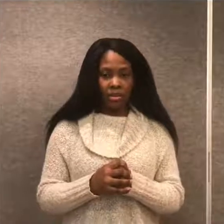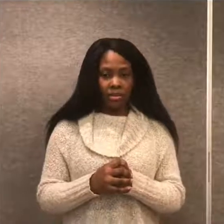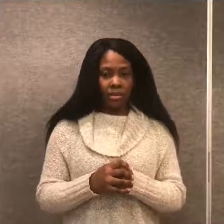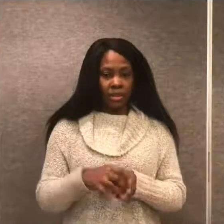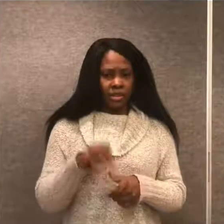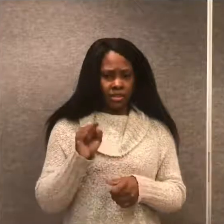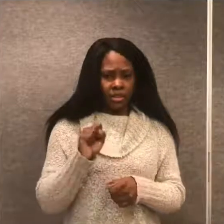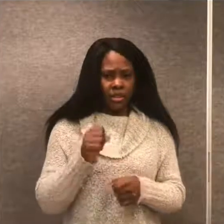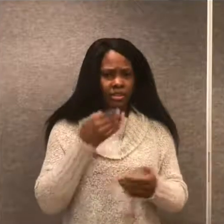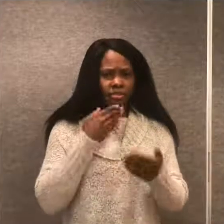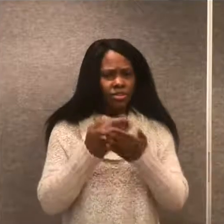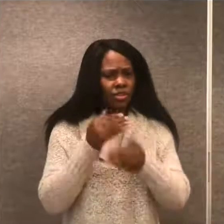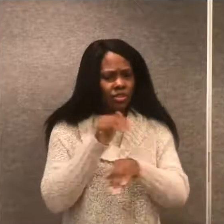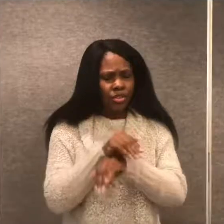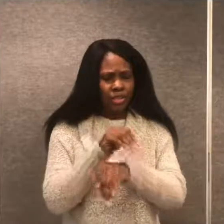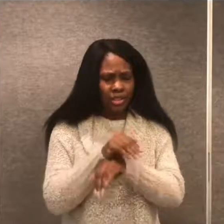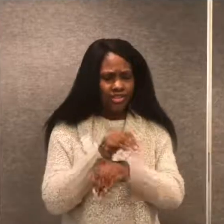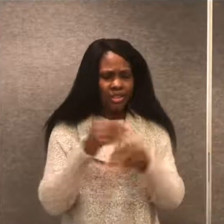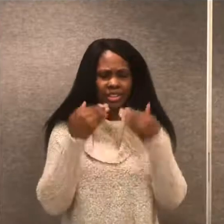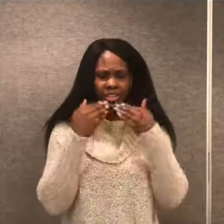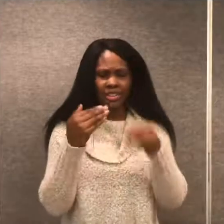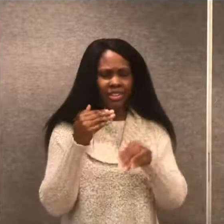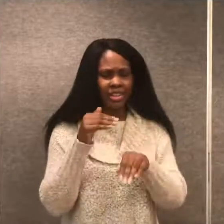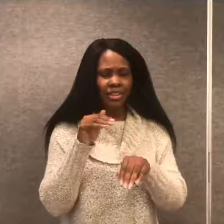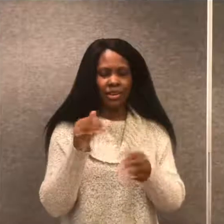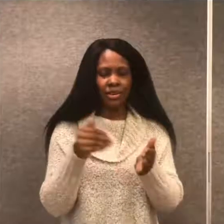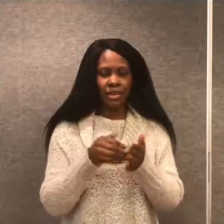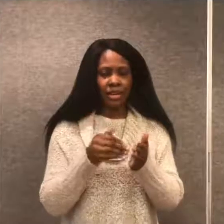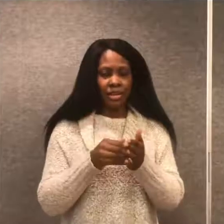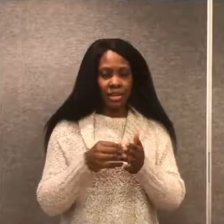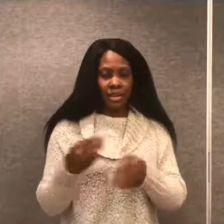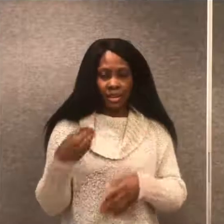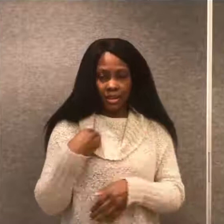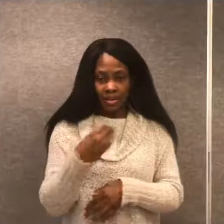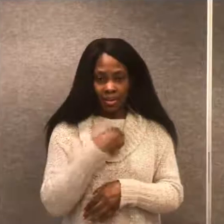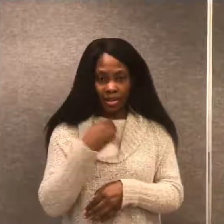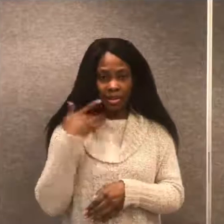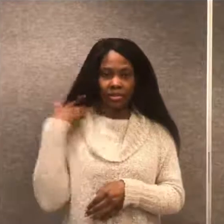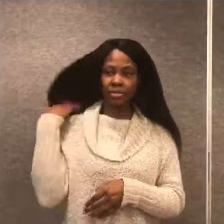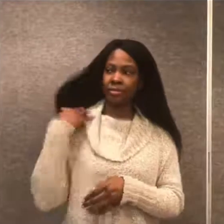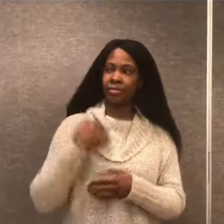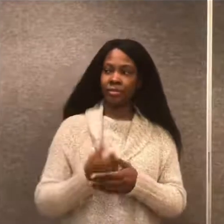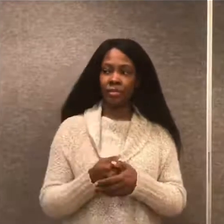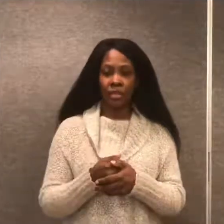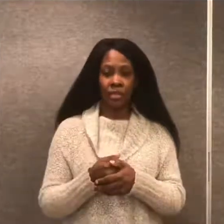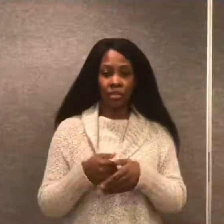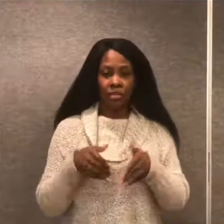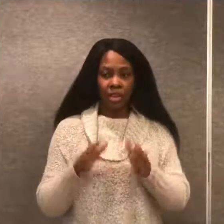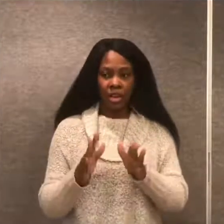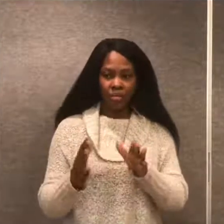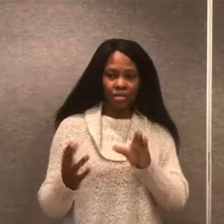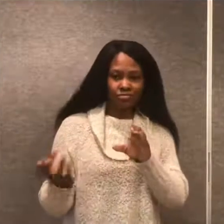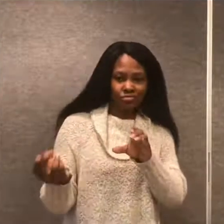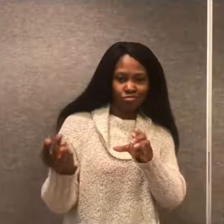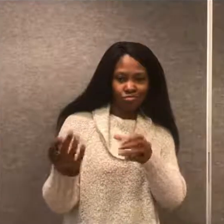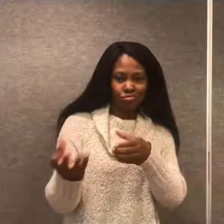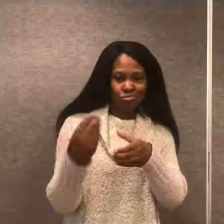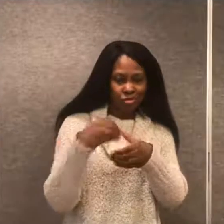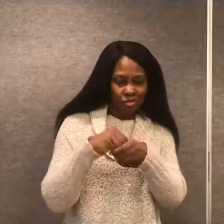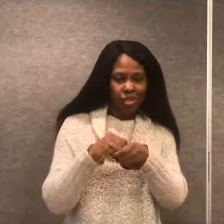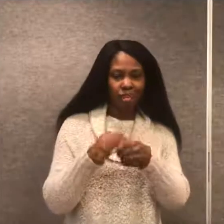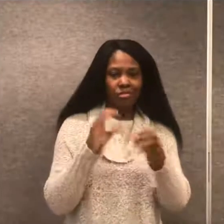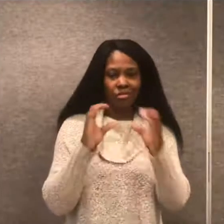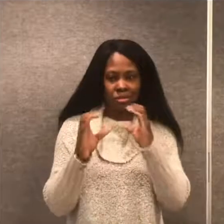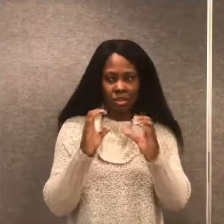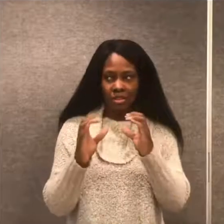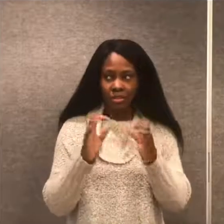Good evening, everyone. Thank you again, Mr. Mayor and Superintendent Hassan, for allowing me to be part of the discussion. When you talk